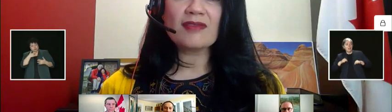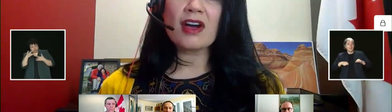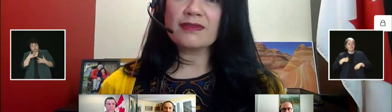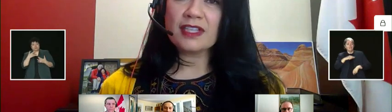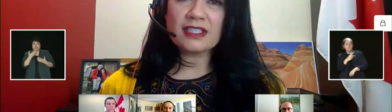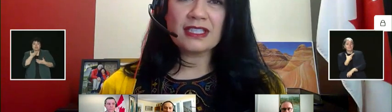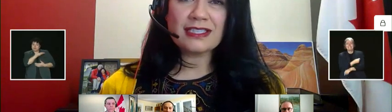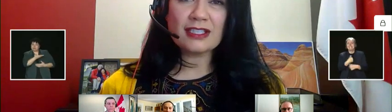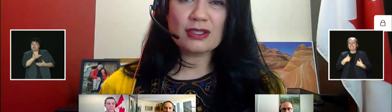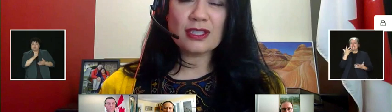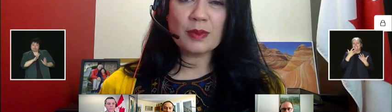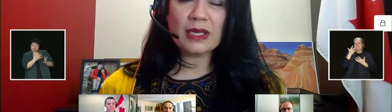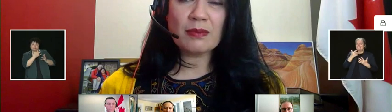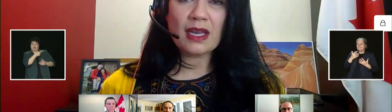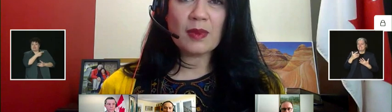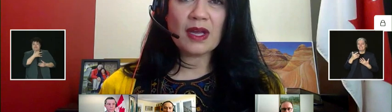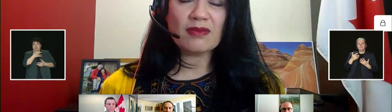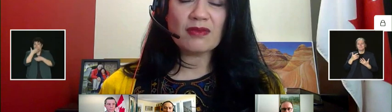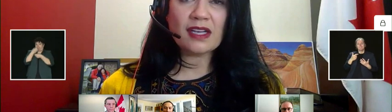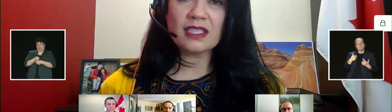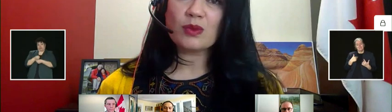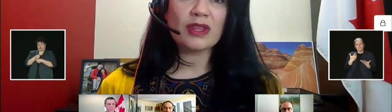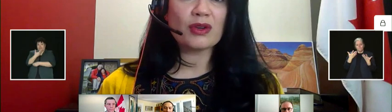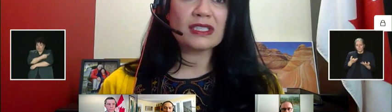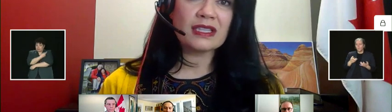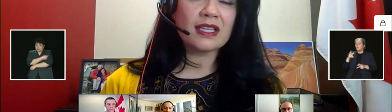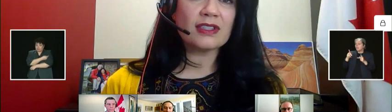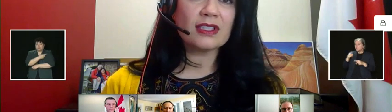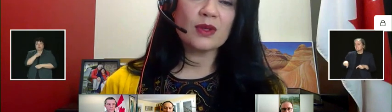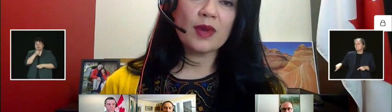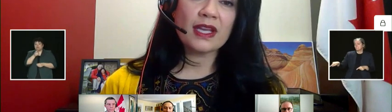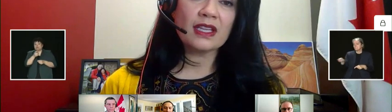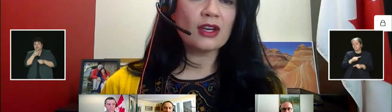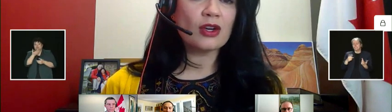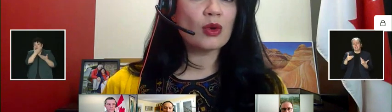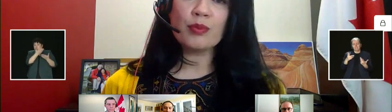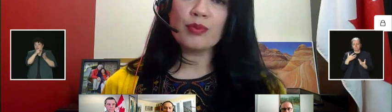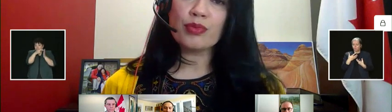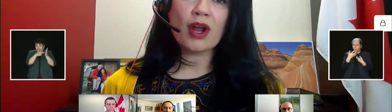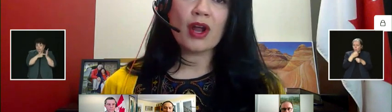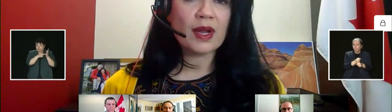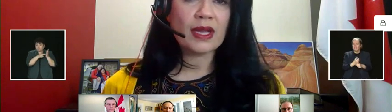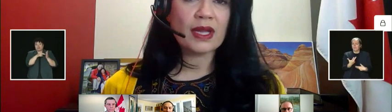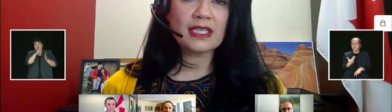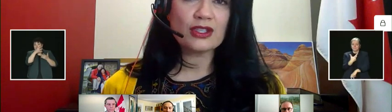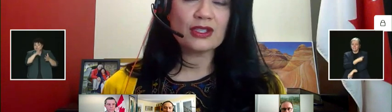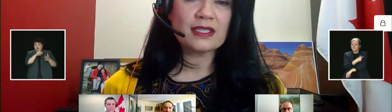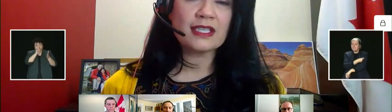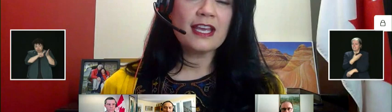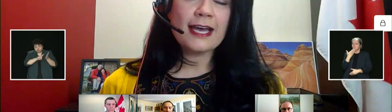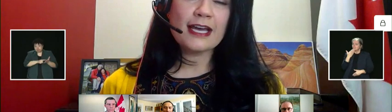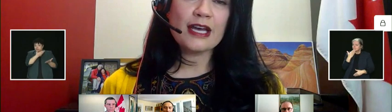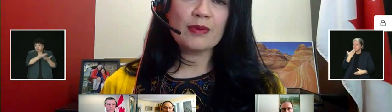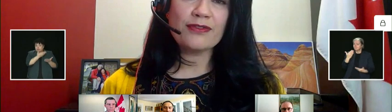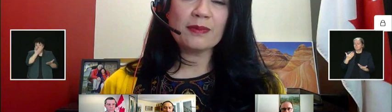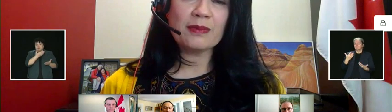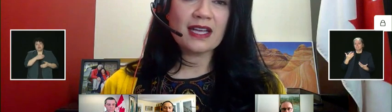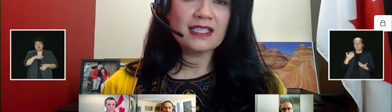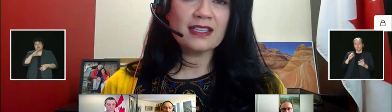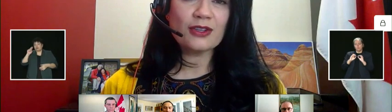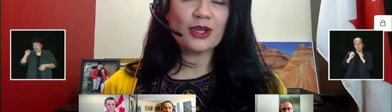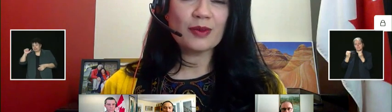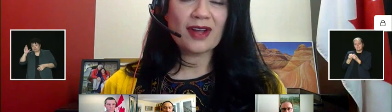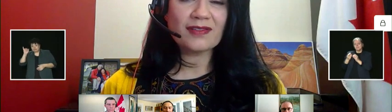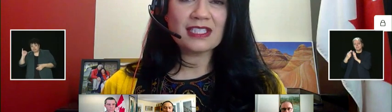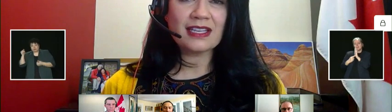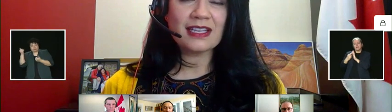have confidence in the decisions that are being made about vaccines, whether it's at the level of the regulator or broader recommendations from NACI